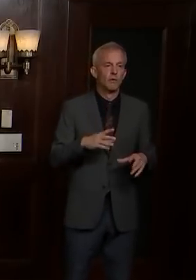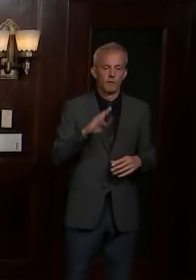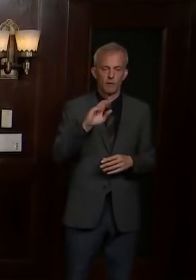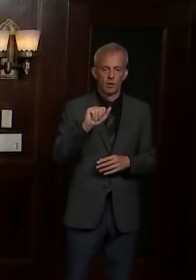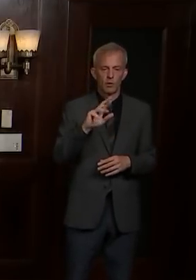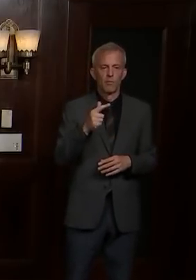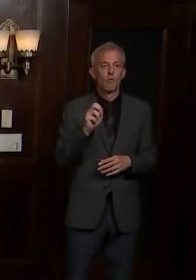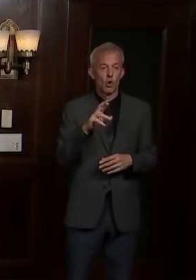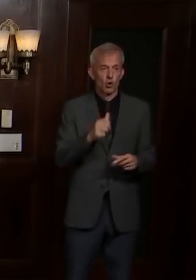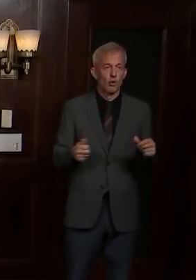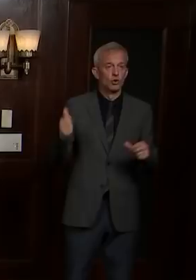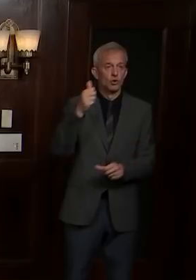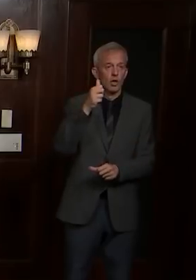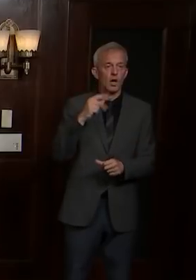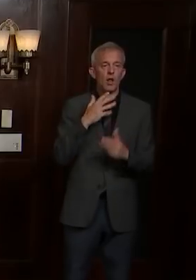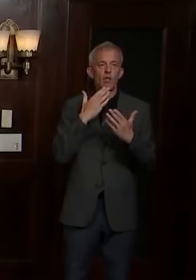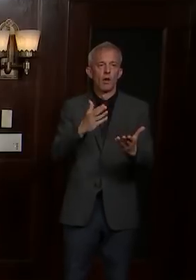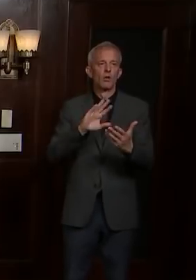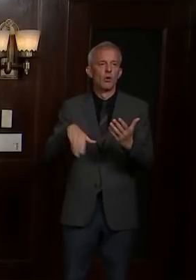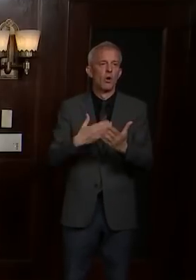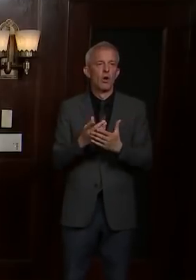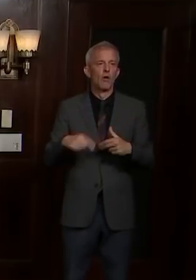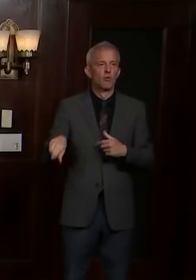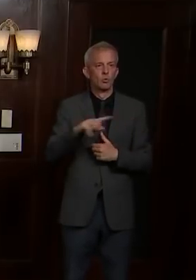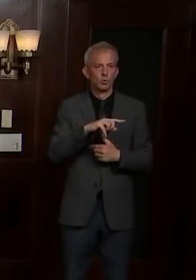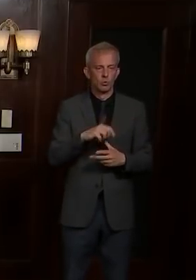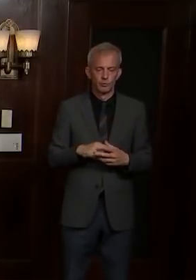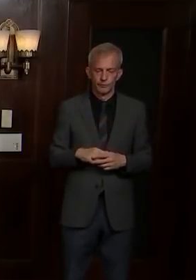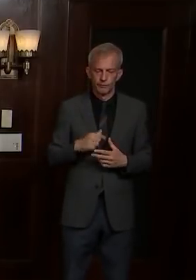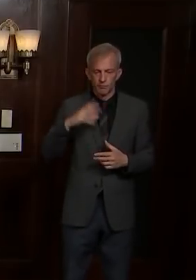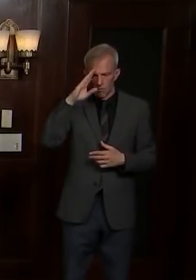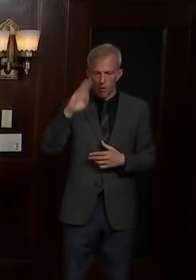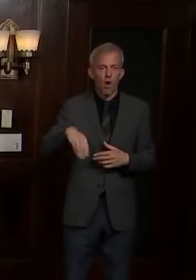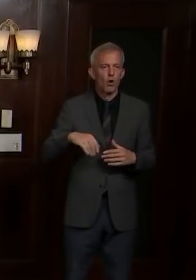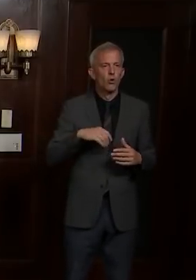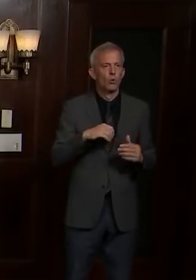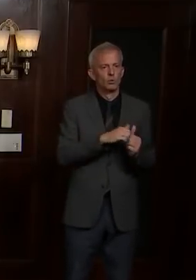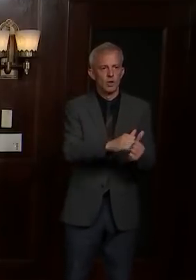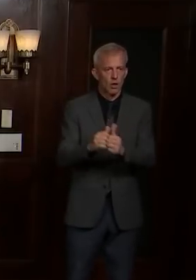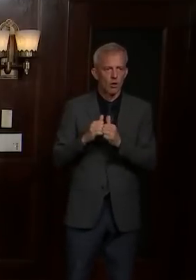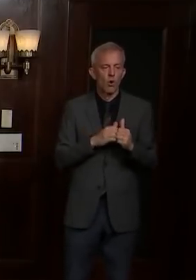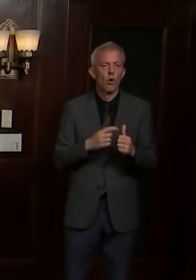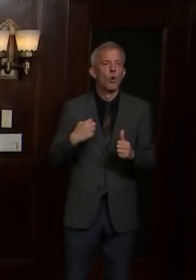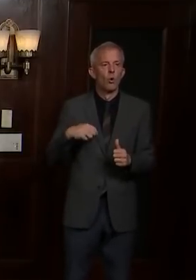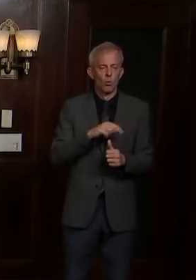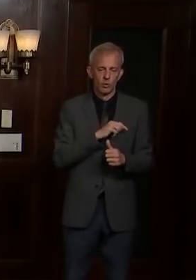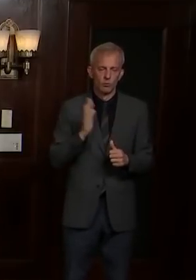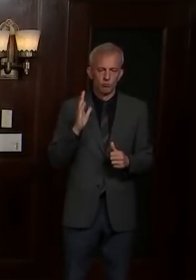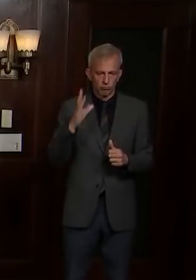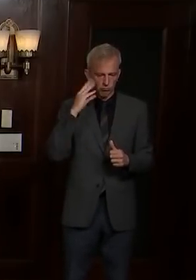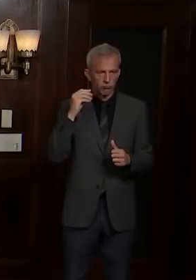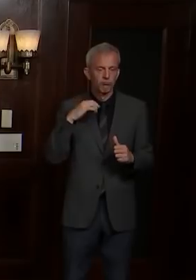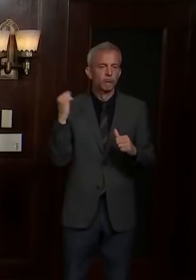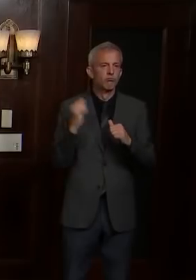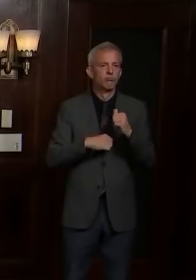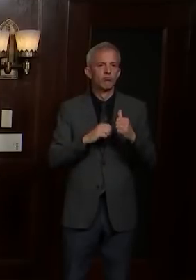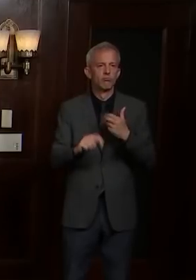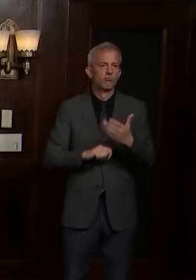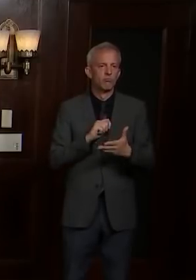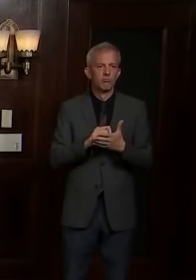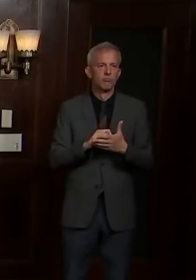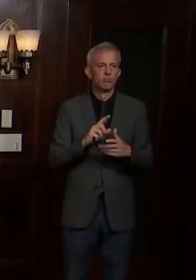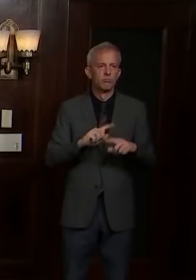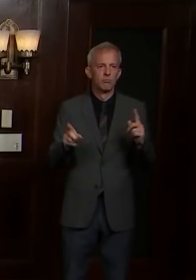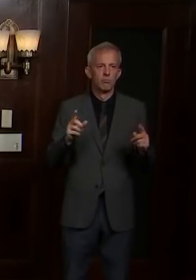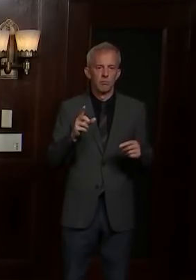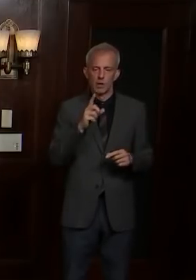chair, and thank all of you. I know that together we're going to go through some very tough times, But I am